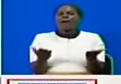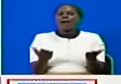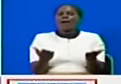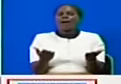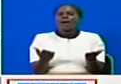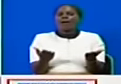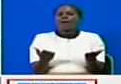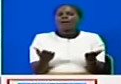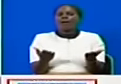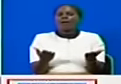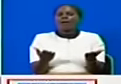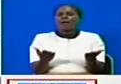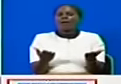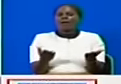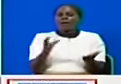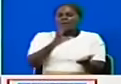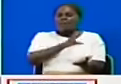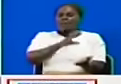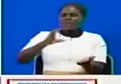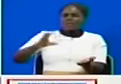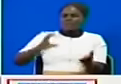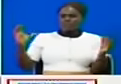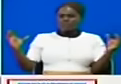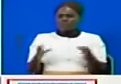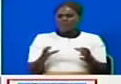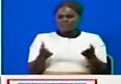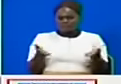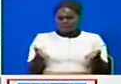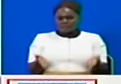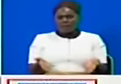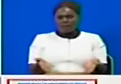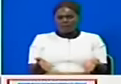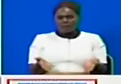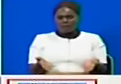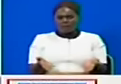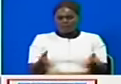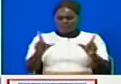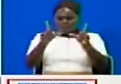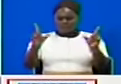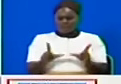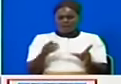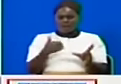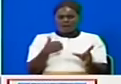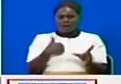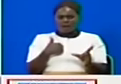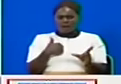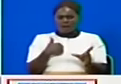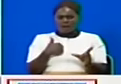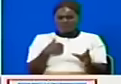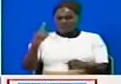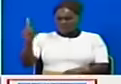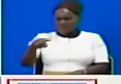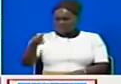the power now remains with the Appeals Committee of the party. So far, Linda, We have no elections cancelled